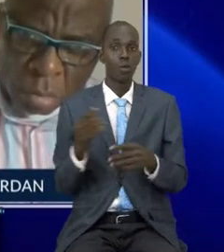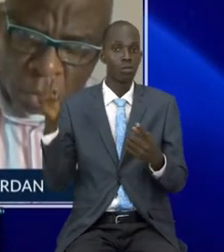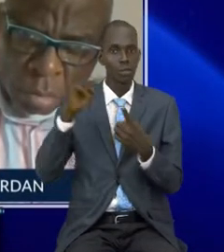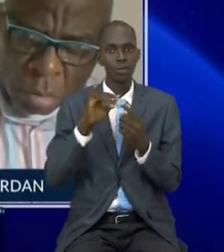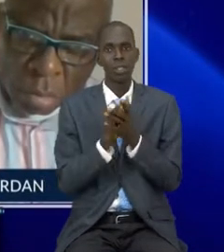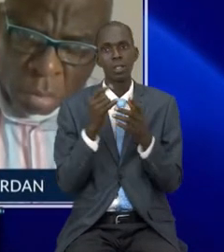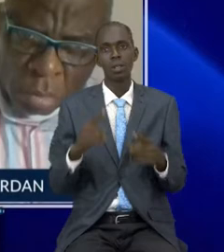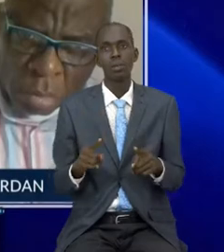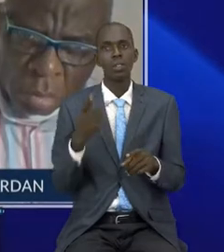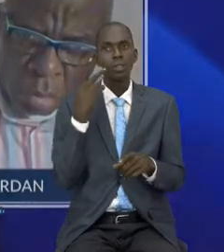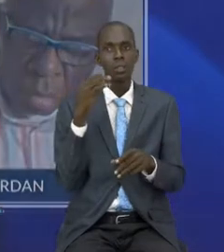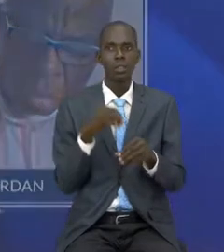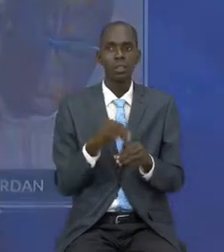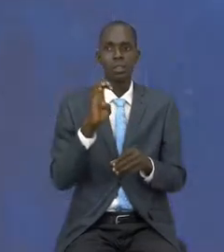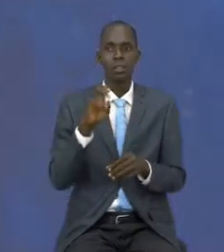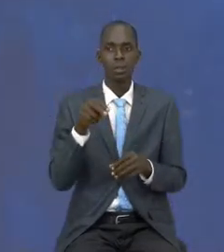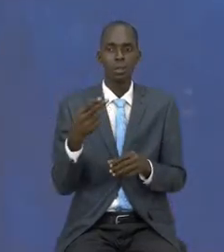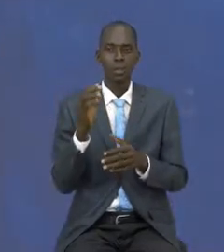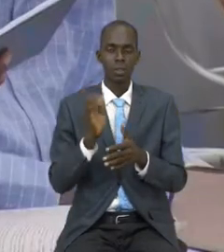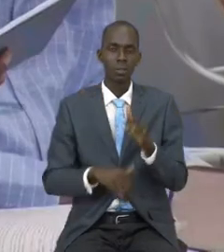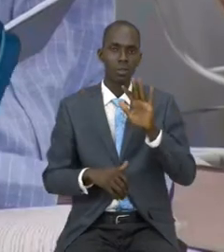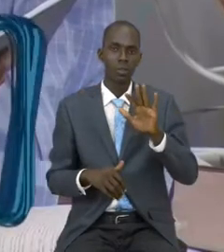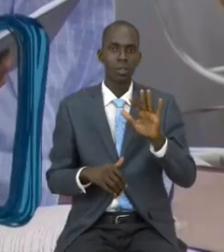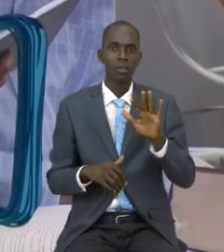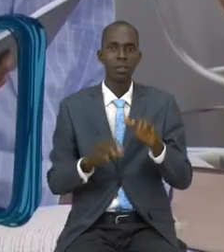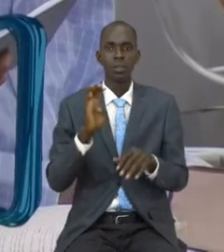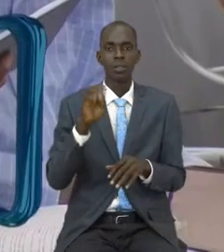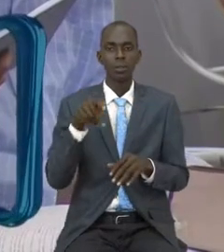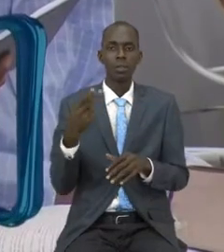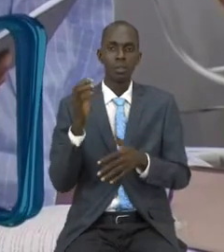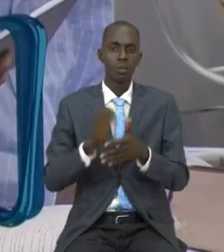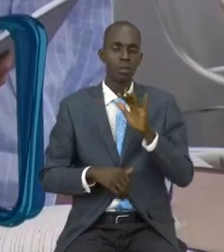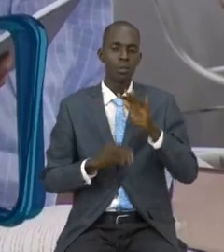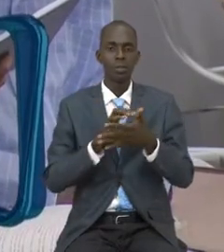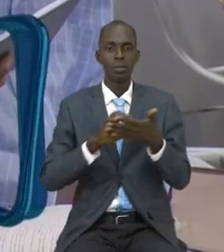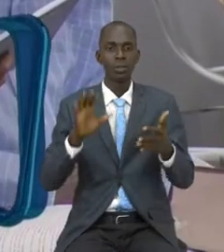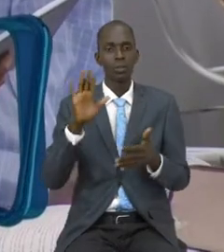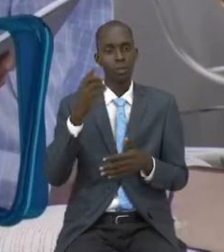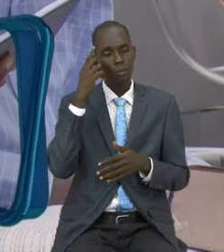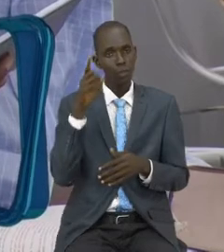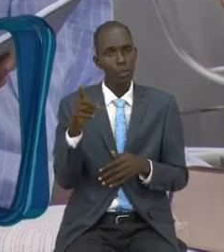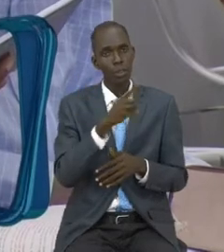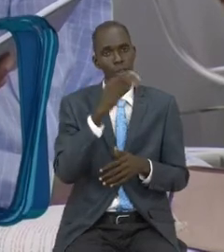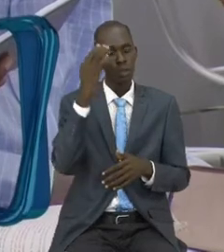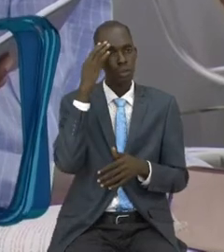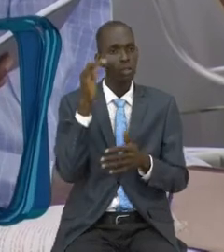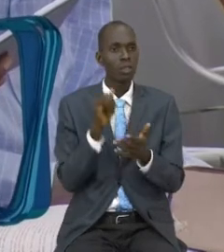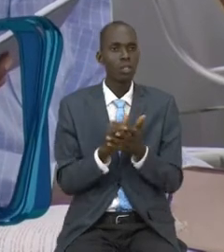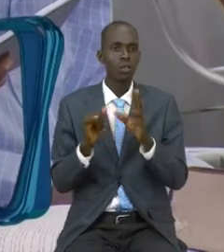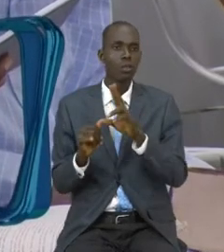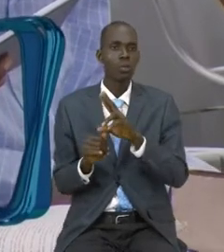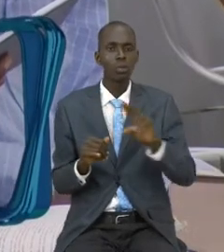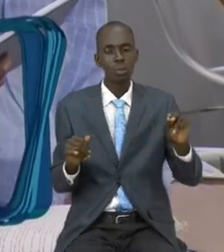chapter 5. I'm reading from verse 5. Ephesians chapter 5, verse 5. For ye know that no